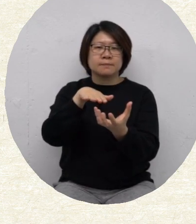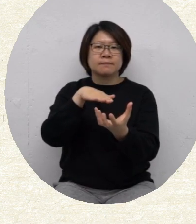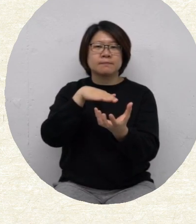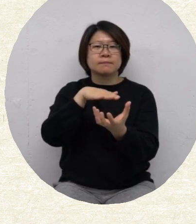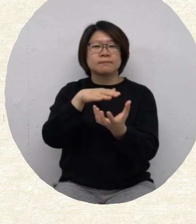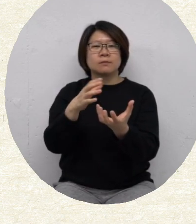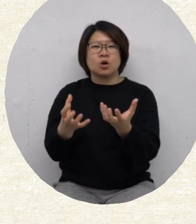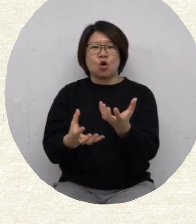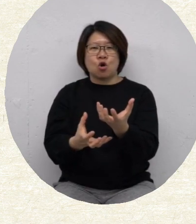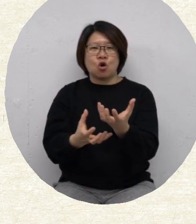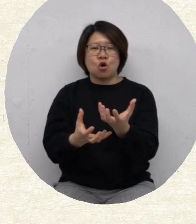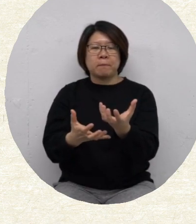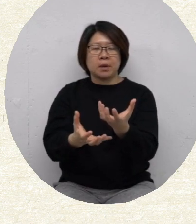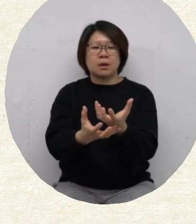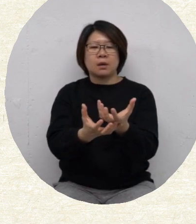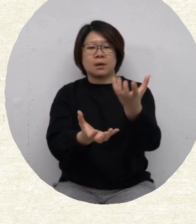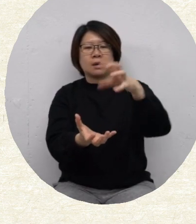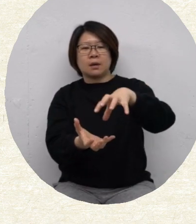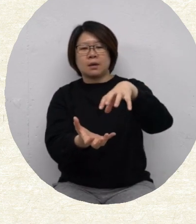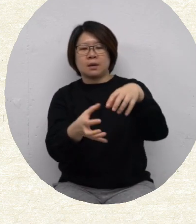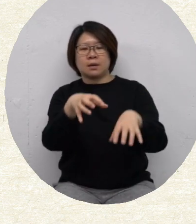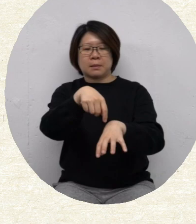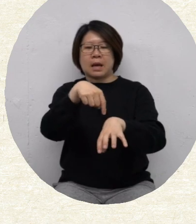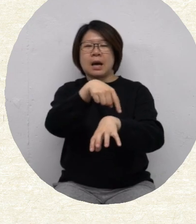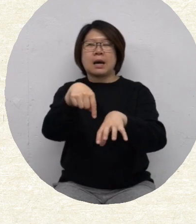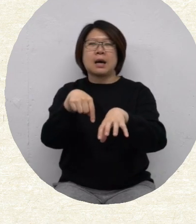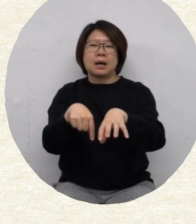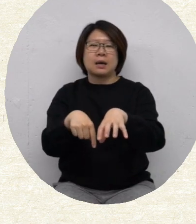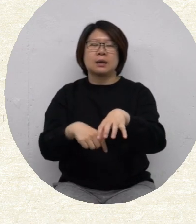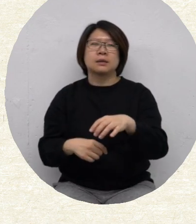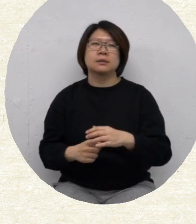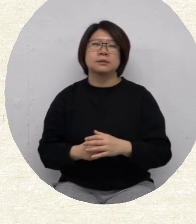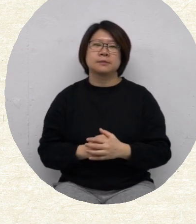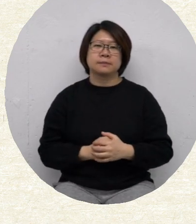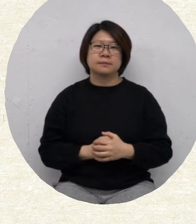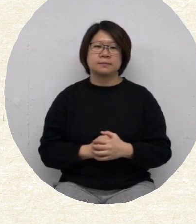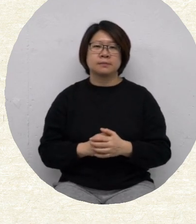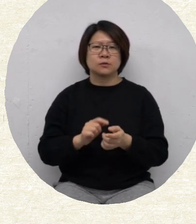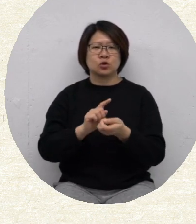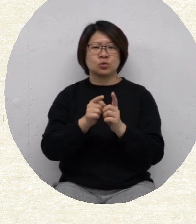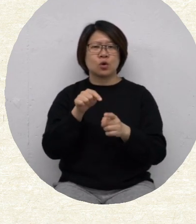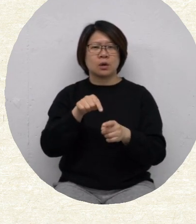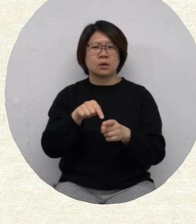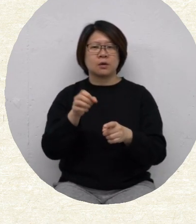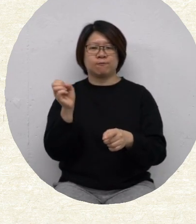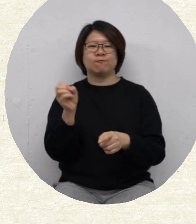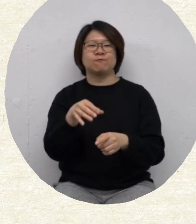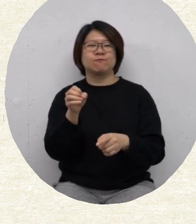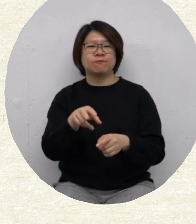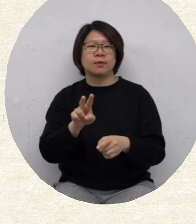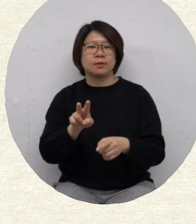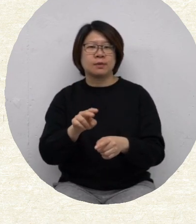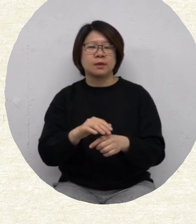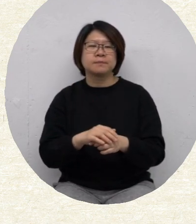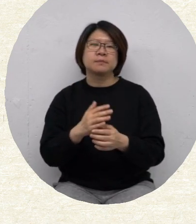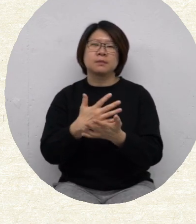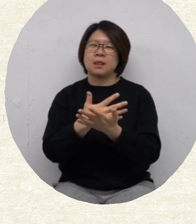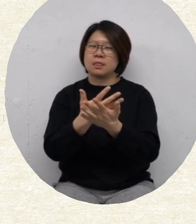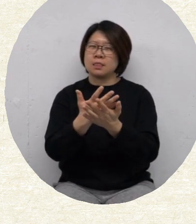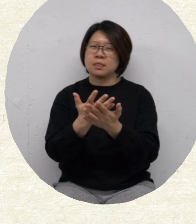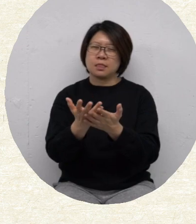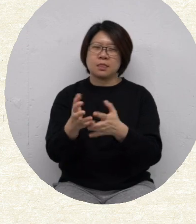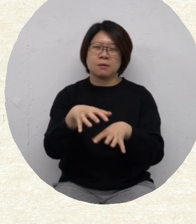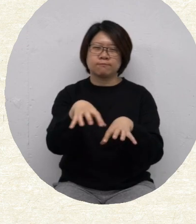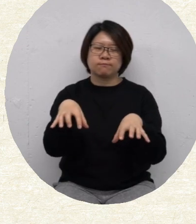cookies. I'm interested in these objects as cultural artifacts of our present time. I'm also interested in